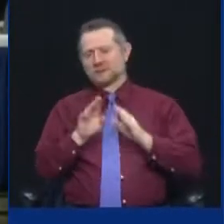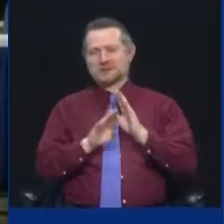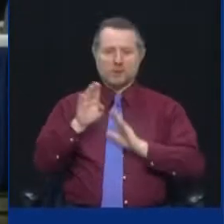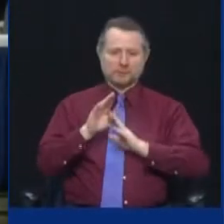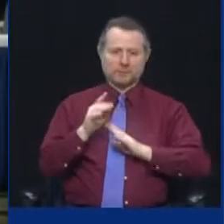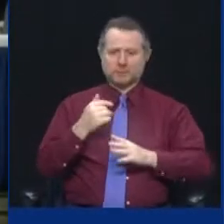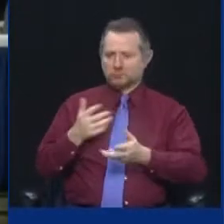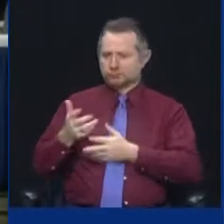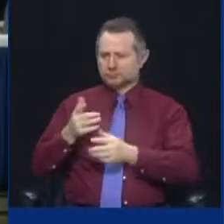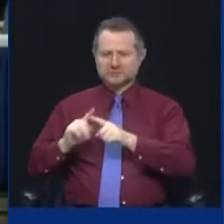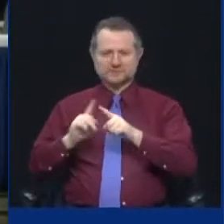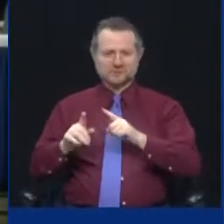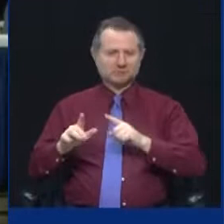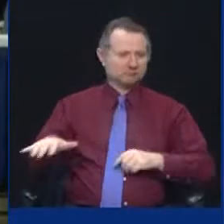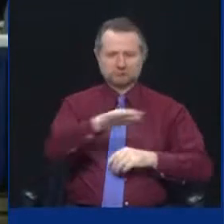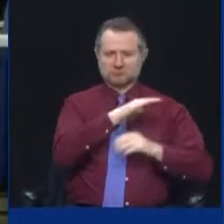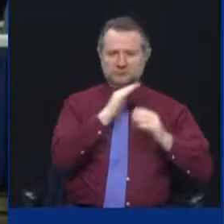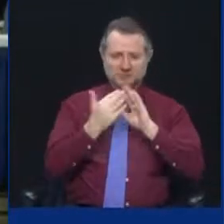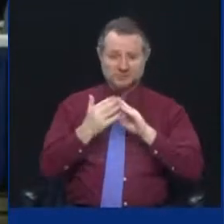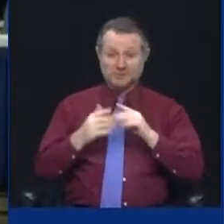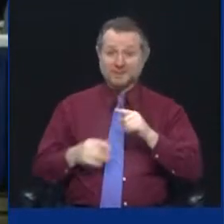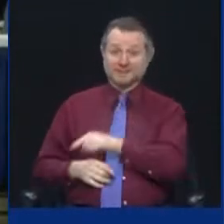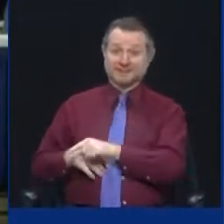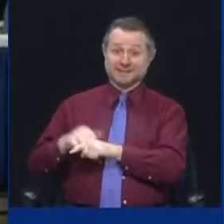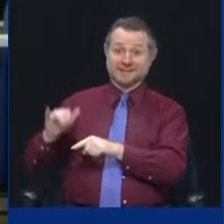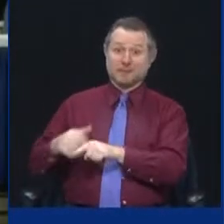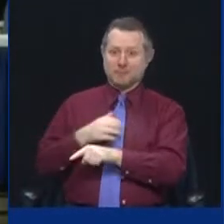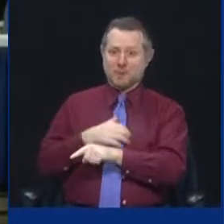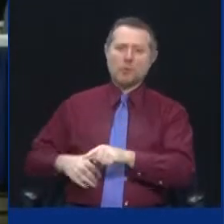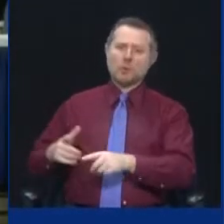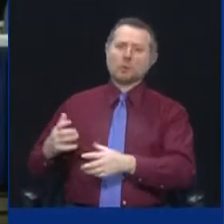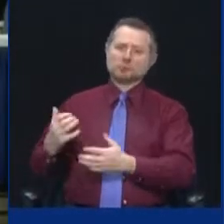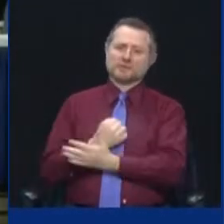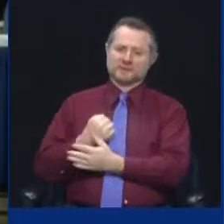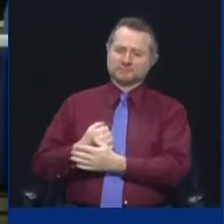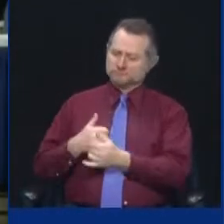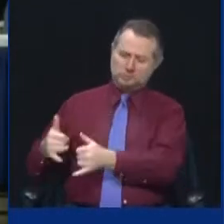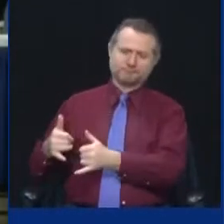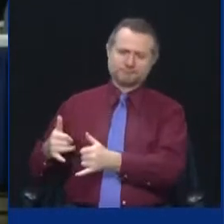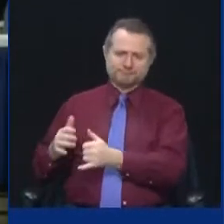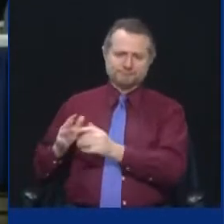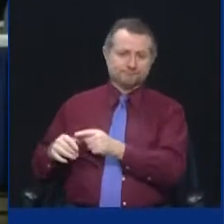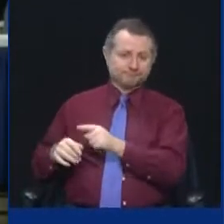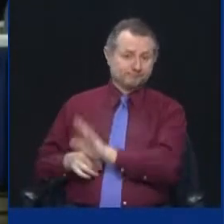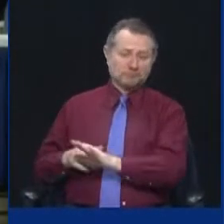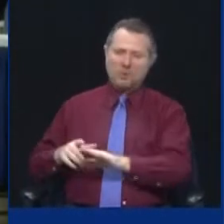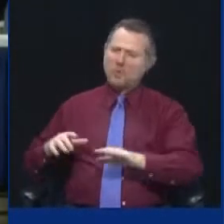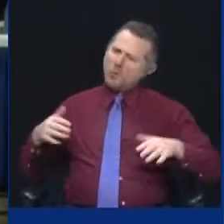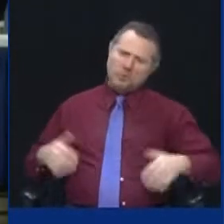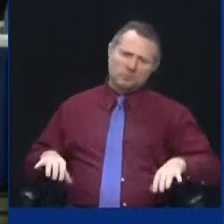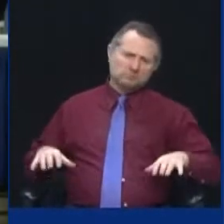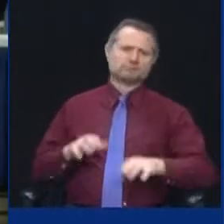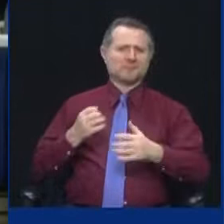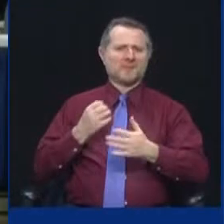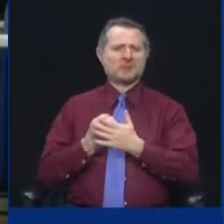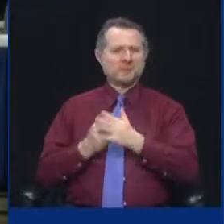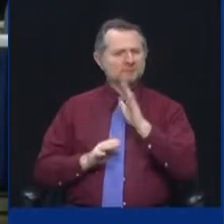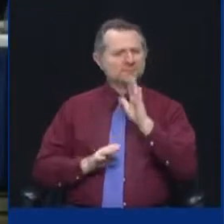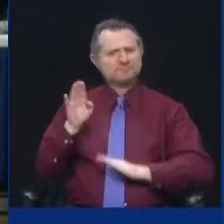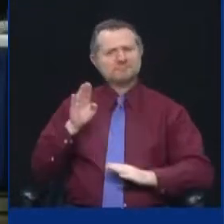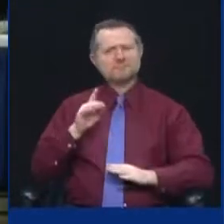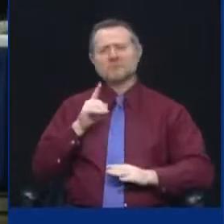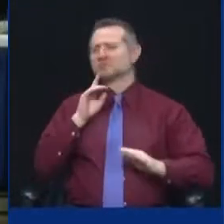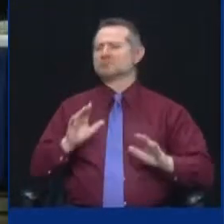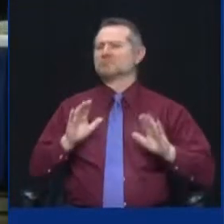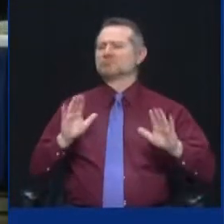cities. The mayor deserves that award. The economic development work he has done in the city is extraordinary. Let's give the mayor a